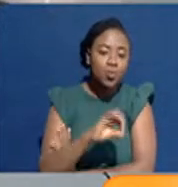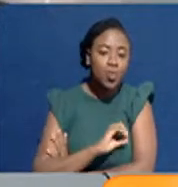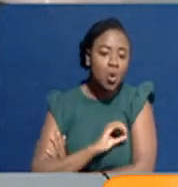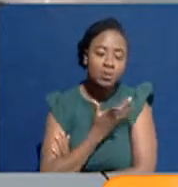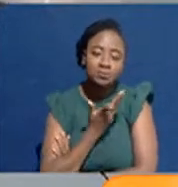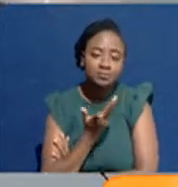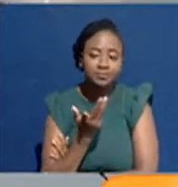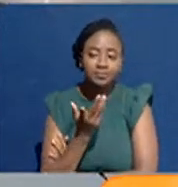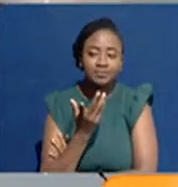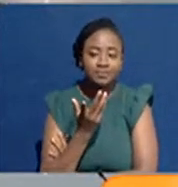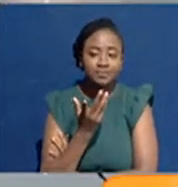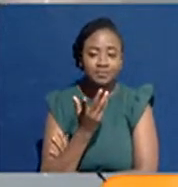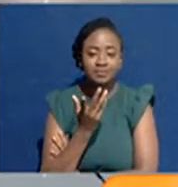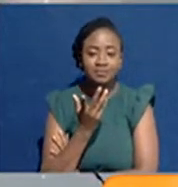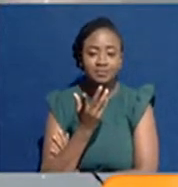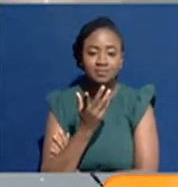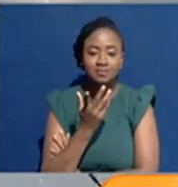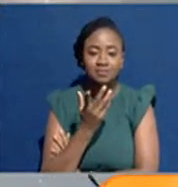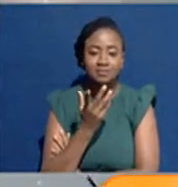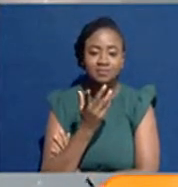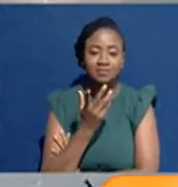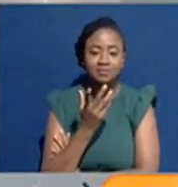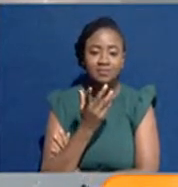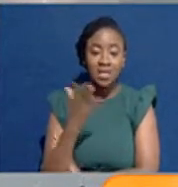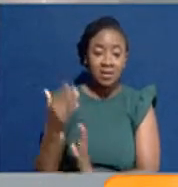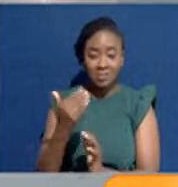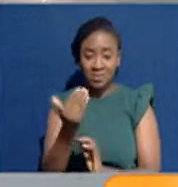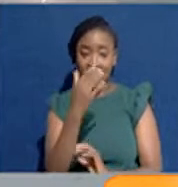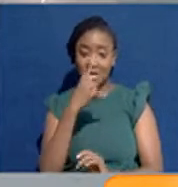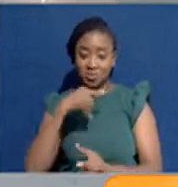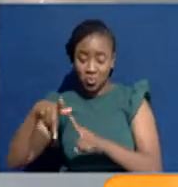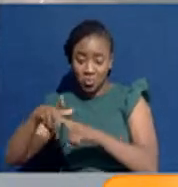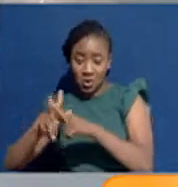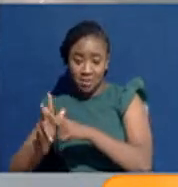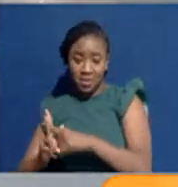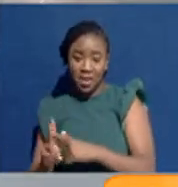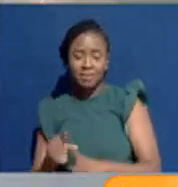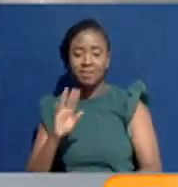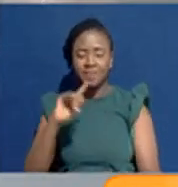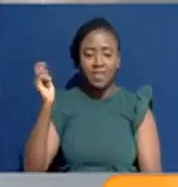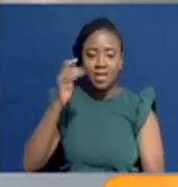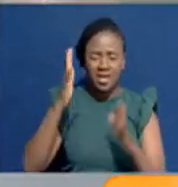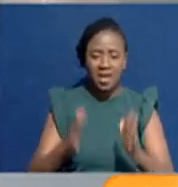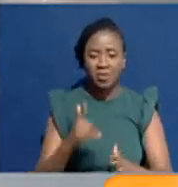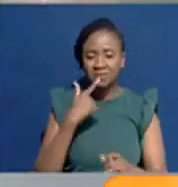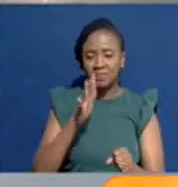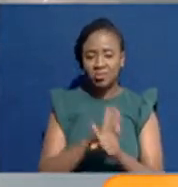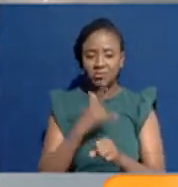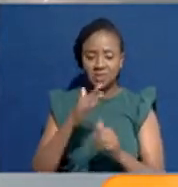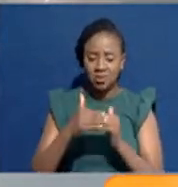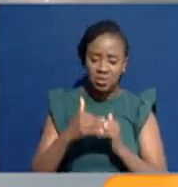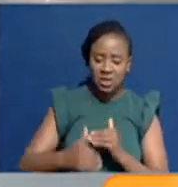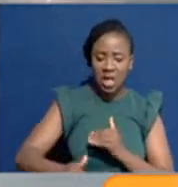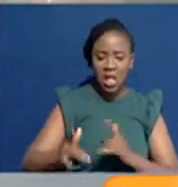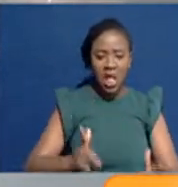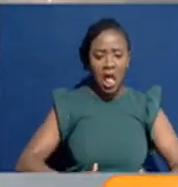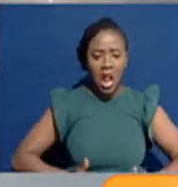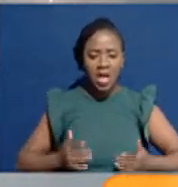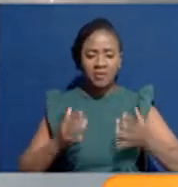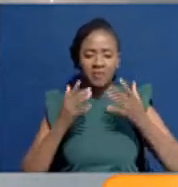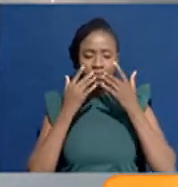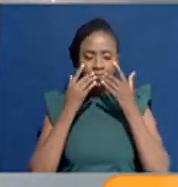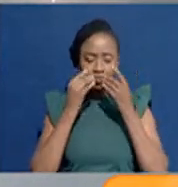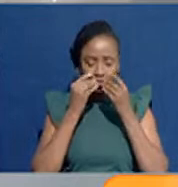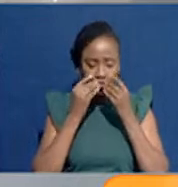this taxation. Maybe now, you should ask Kenya, who repairs. Kenya Kwanza misled Kenyans by implying that life would be very, would be rosy immediately after